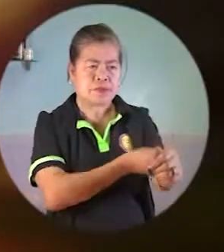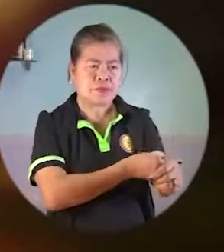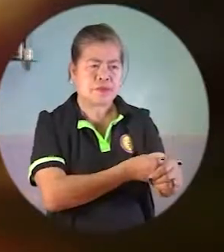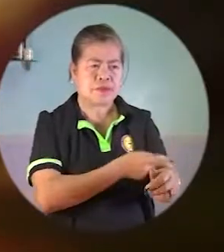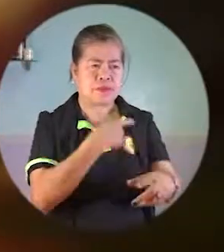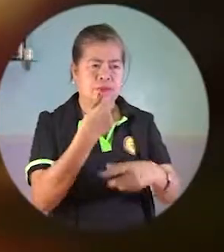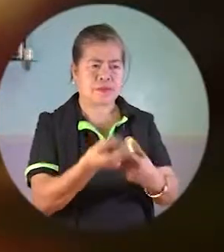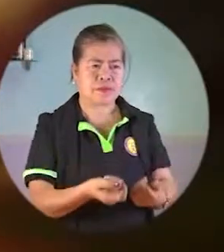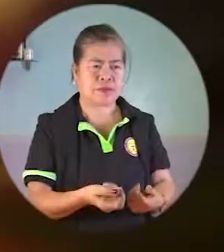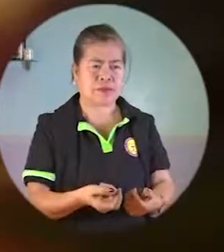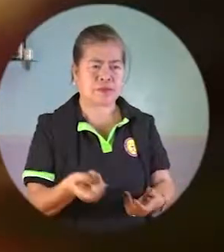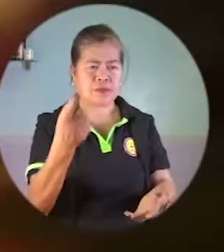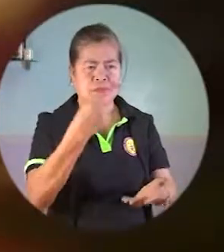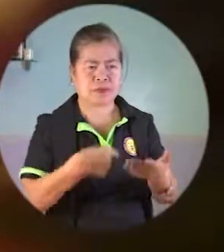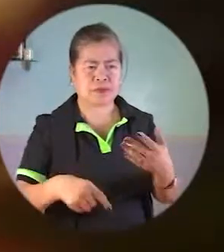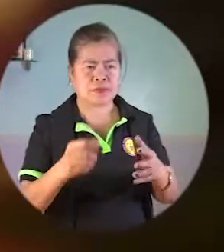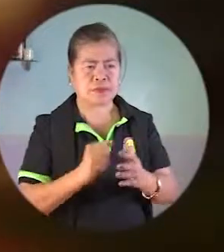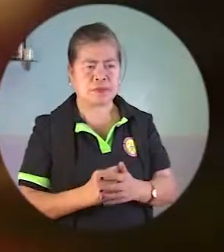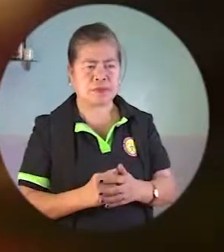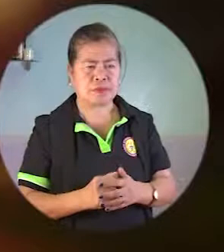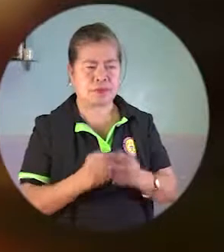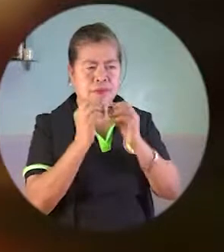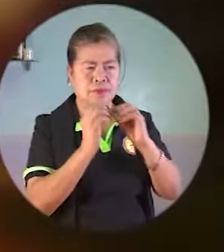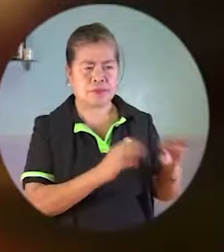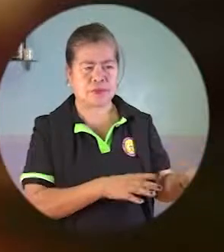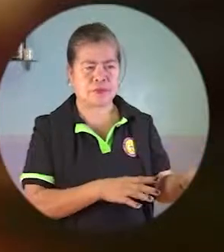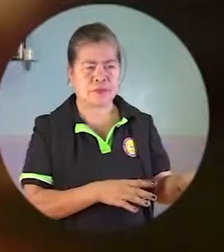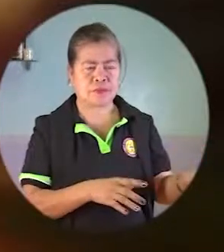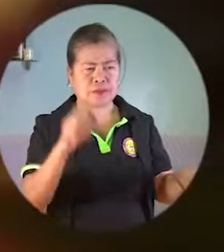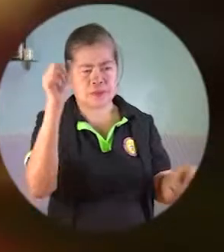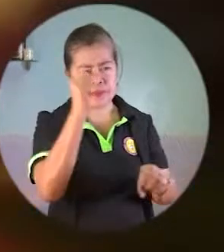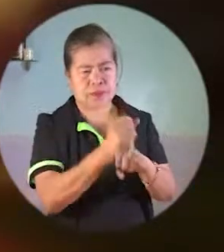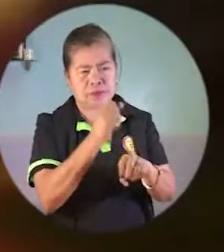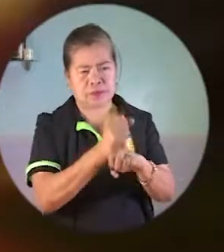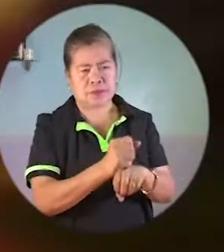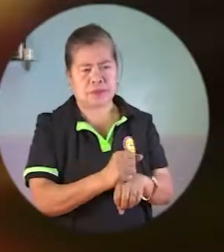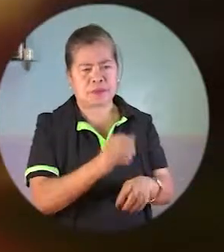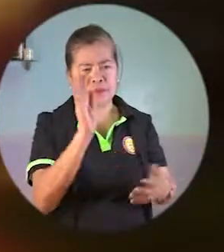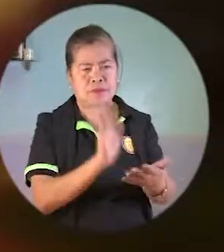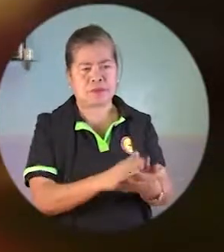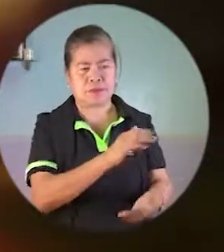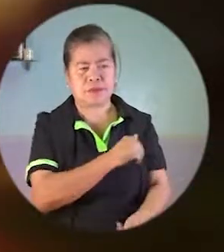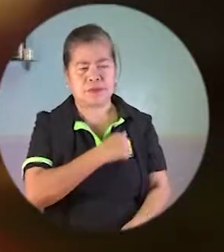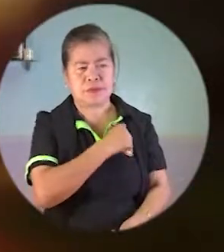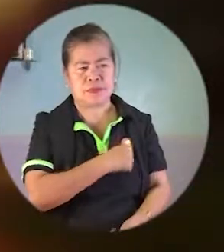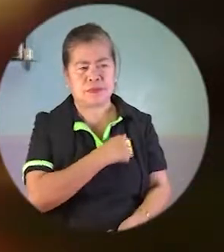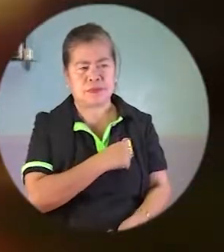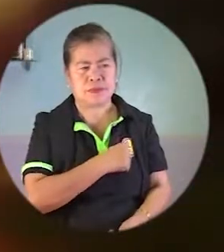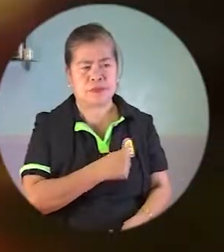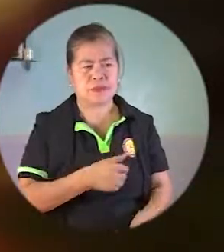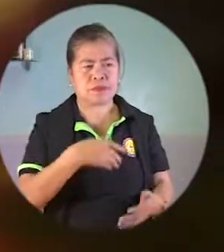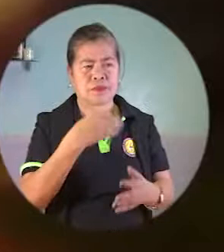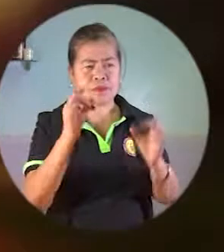willpower, fickleness, inconstancy, sloth, stubbornness, bad